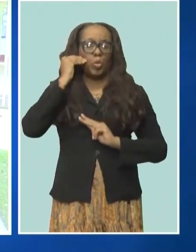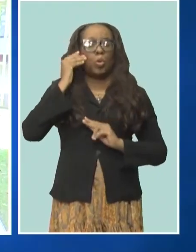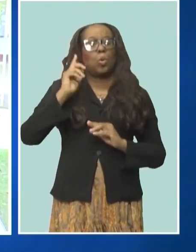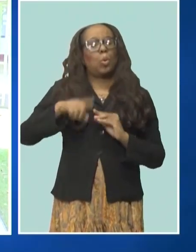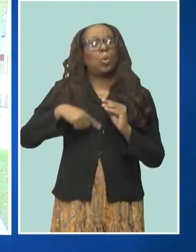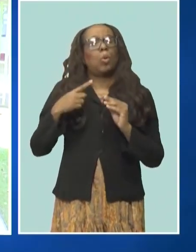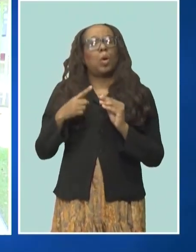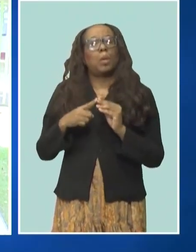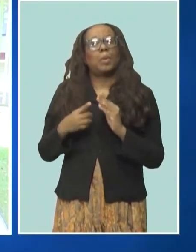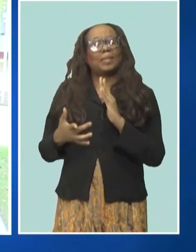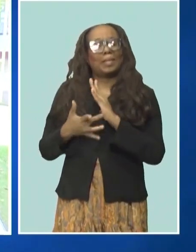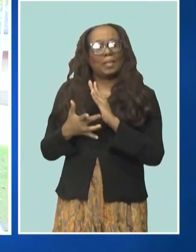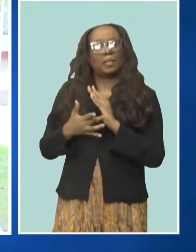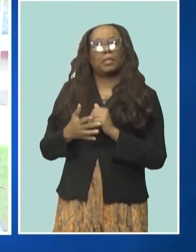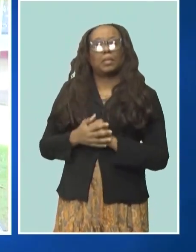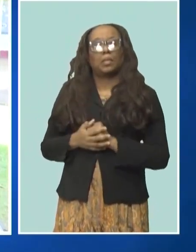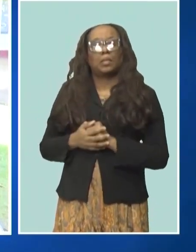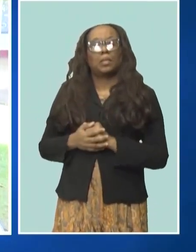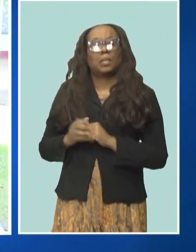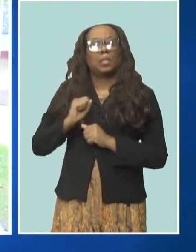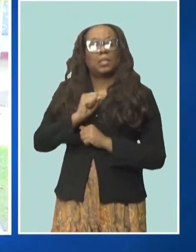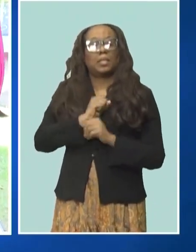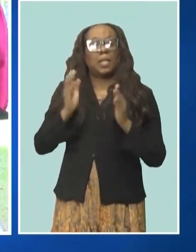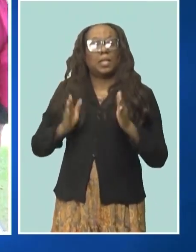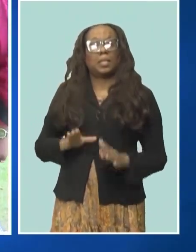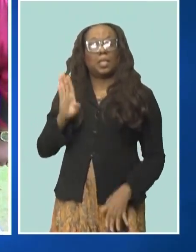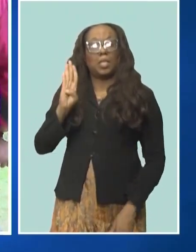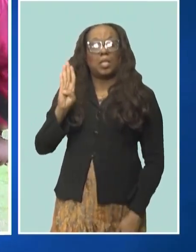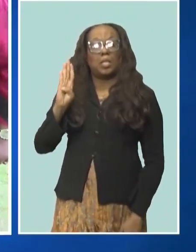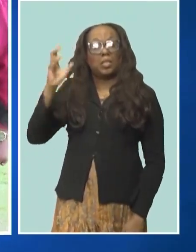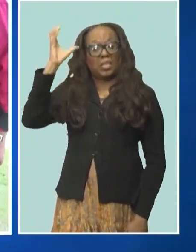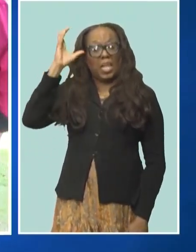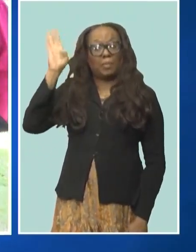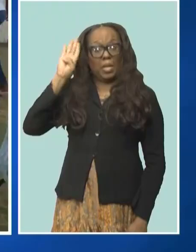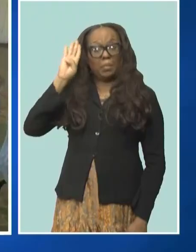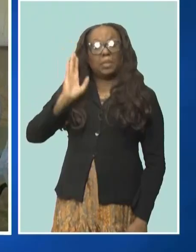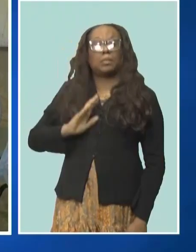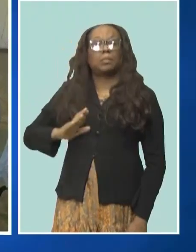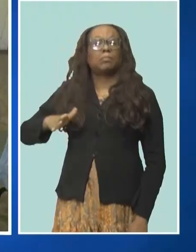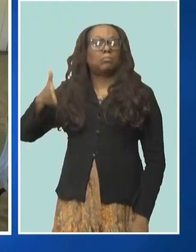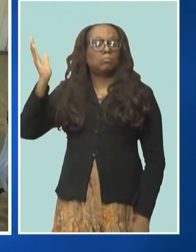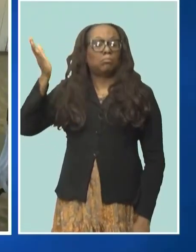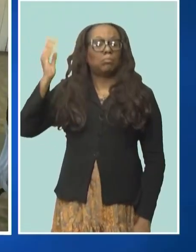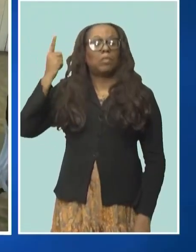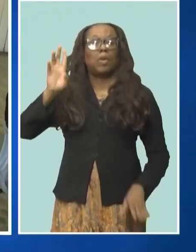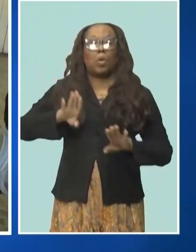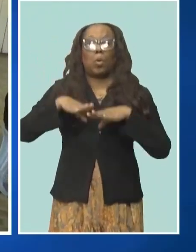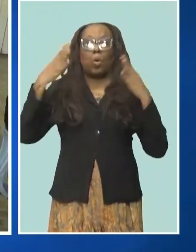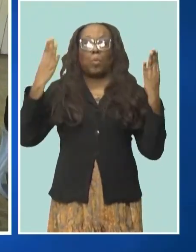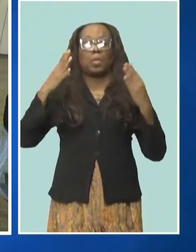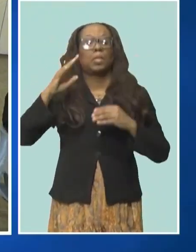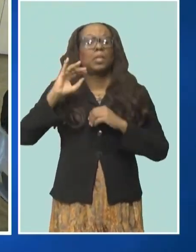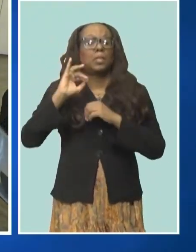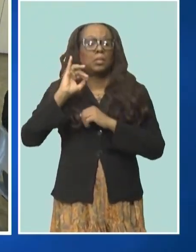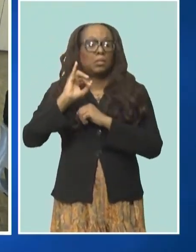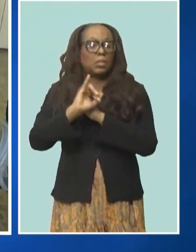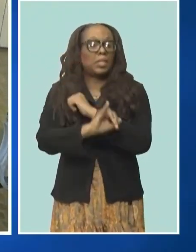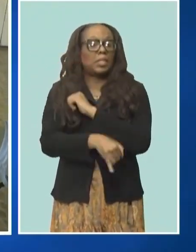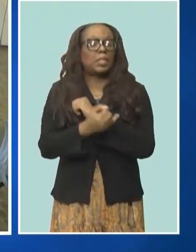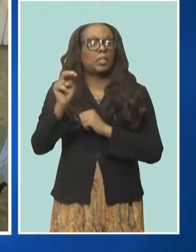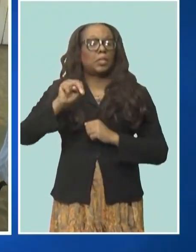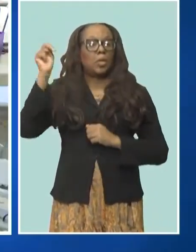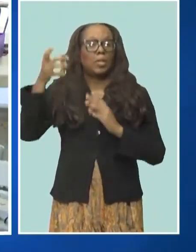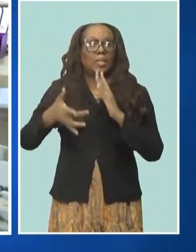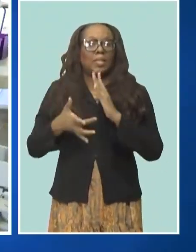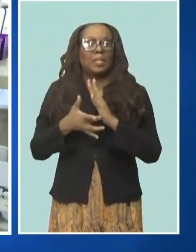Party's candidate for St. James North, Senator Chad Blackman, as he delivered remarks at the opening of the St. James North Tech Club at the